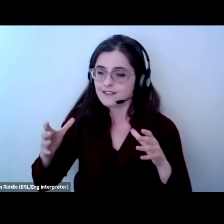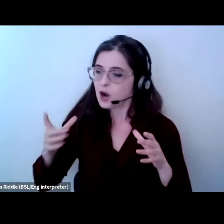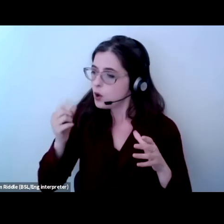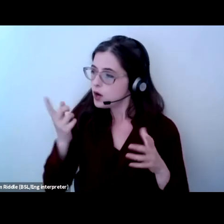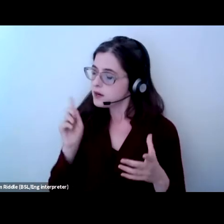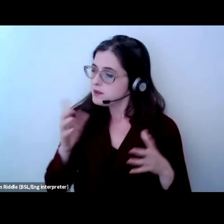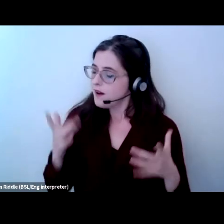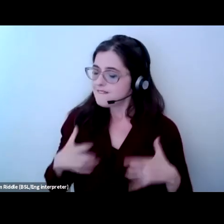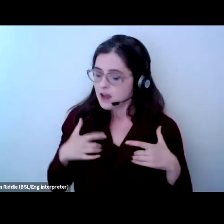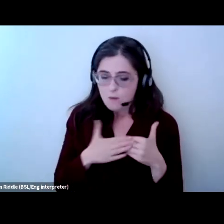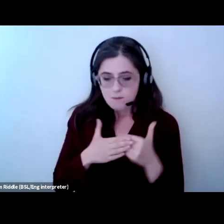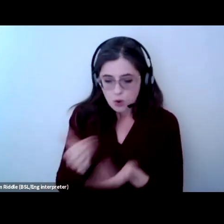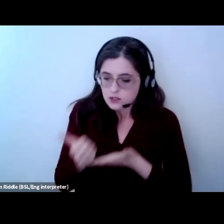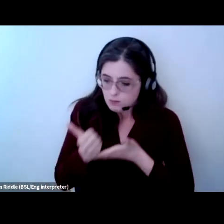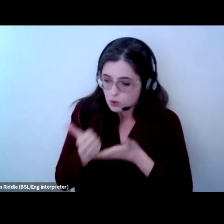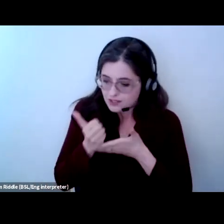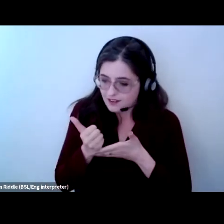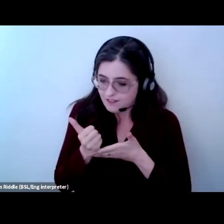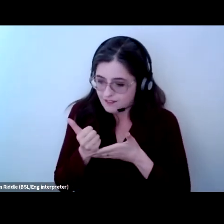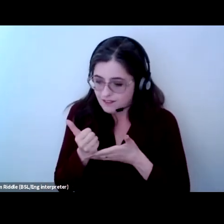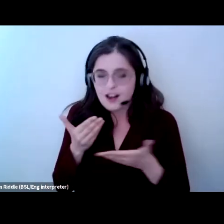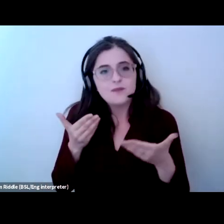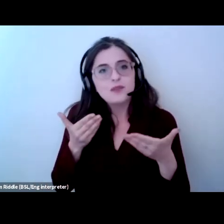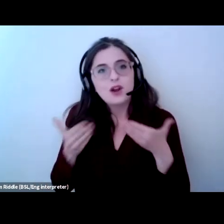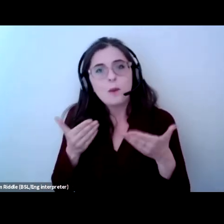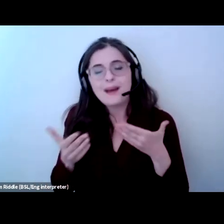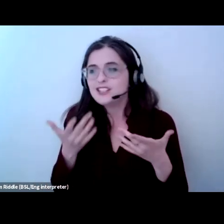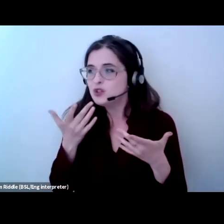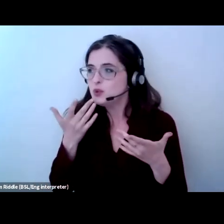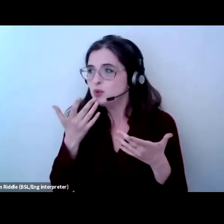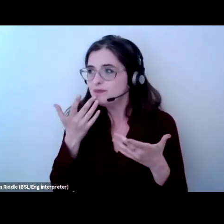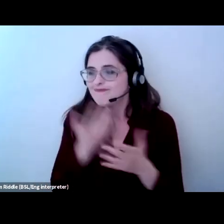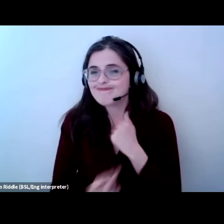feel much more supported than they do out in their own working.